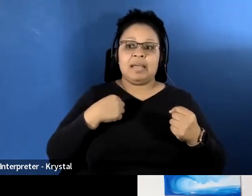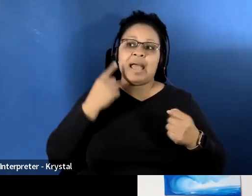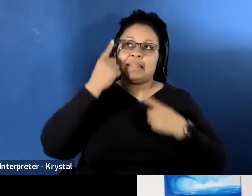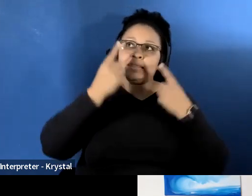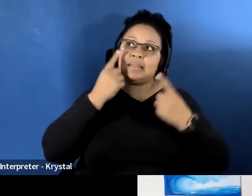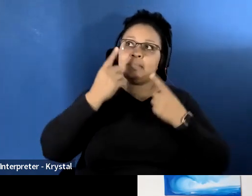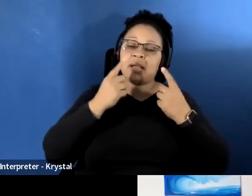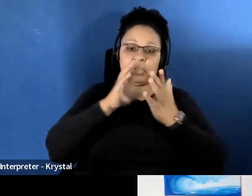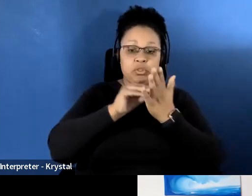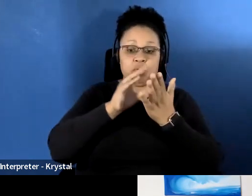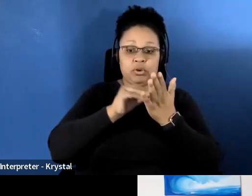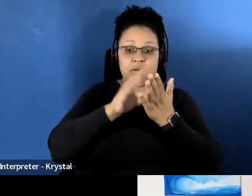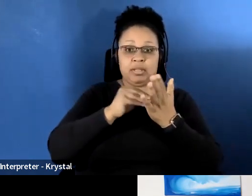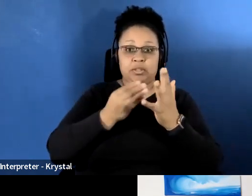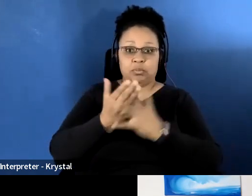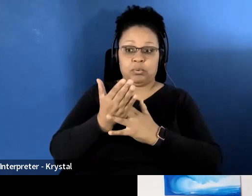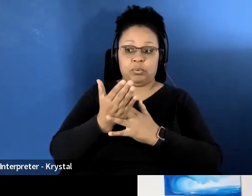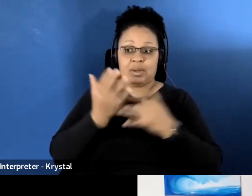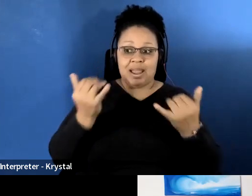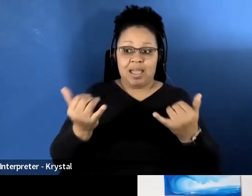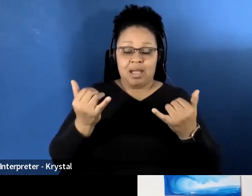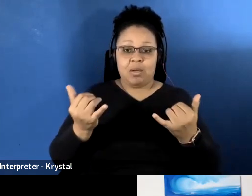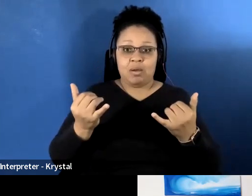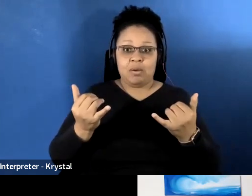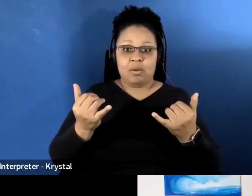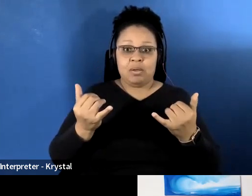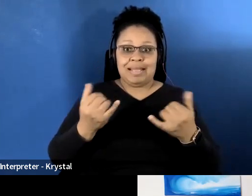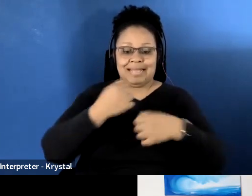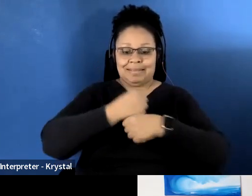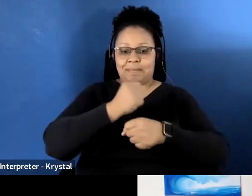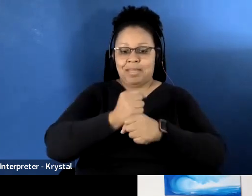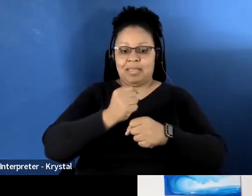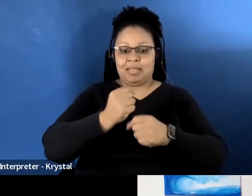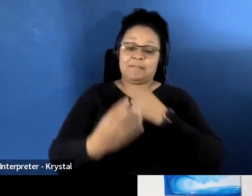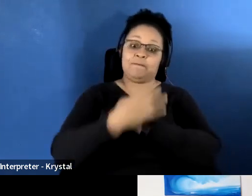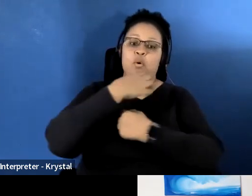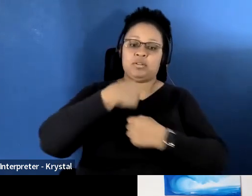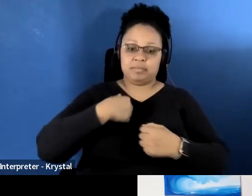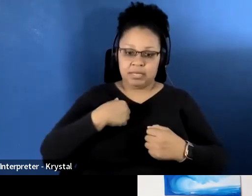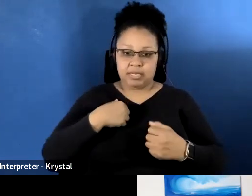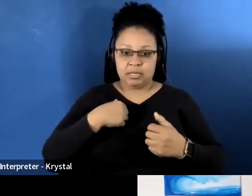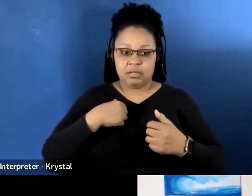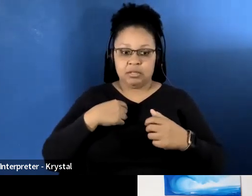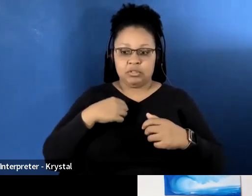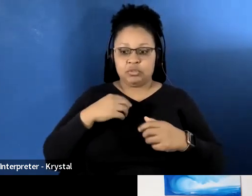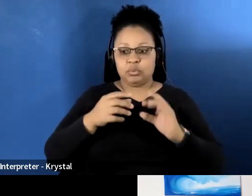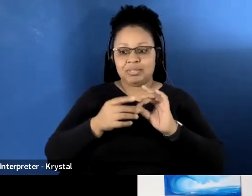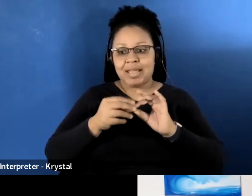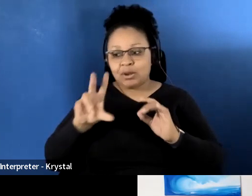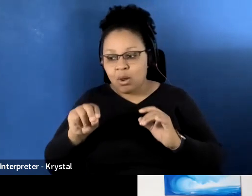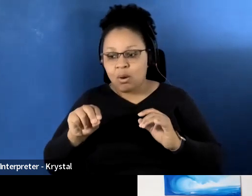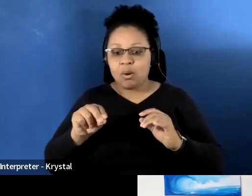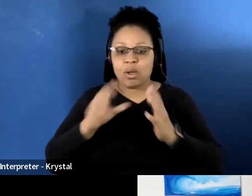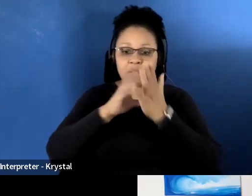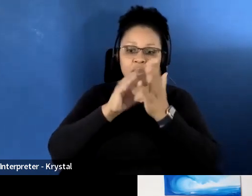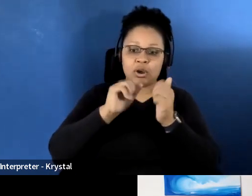by learning it through this way, because it's made me do it and learn how to do it nicely and